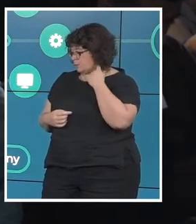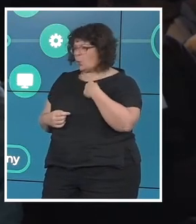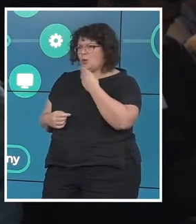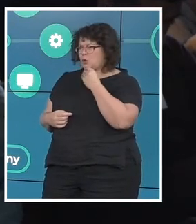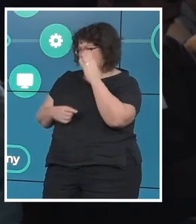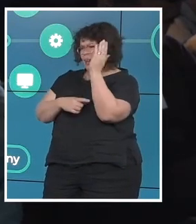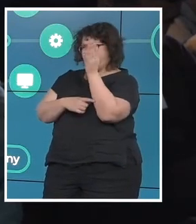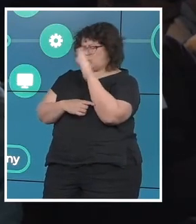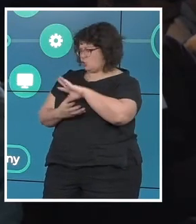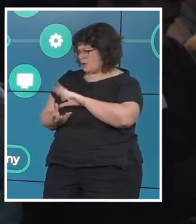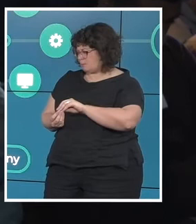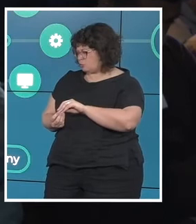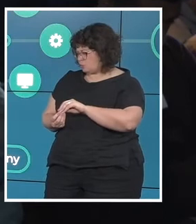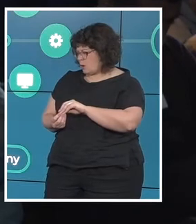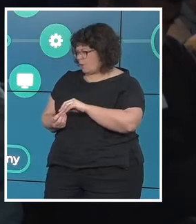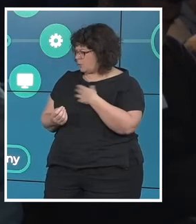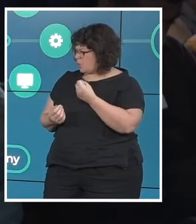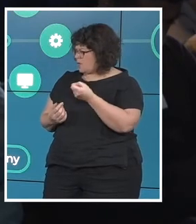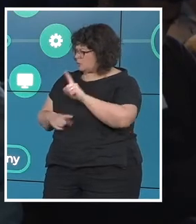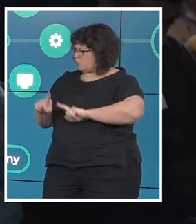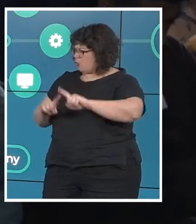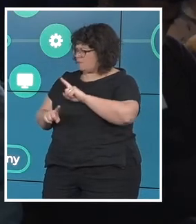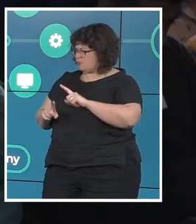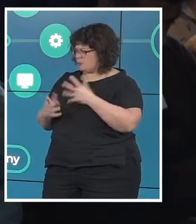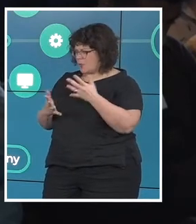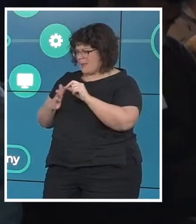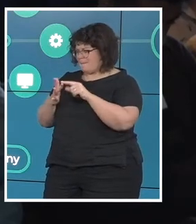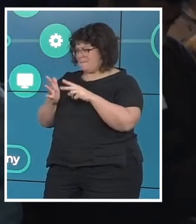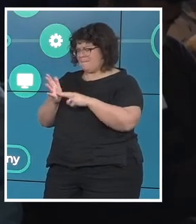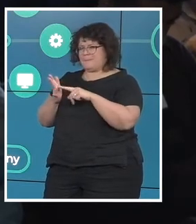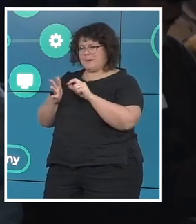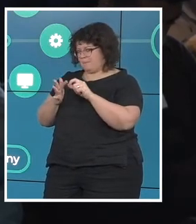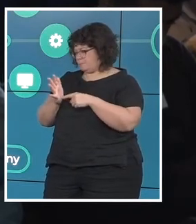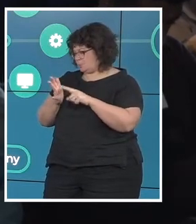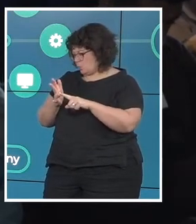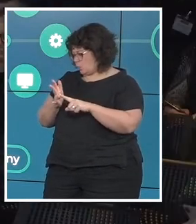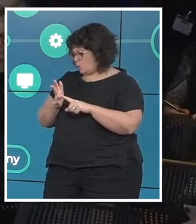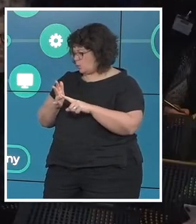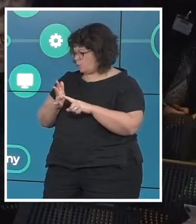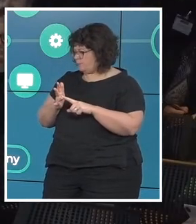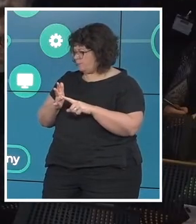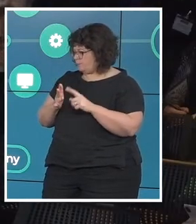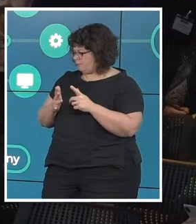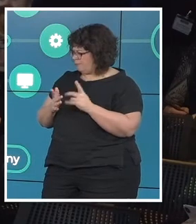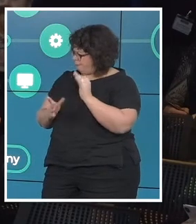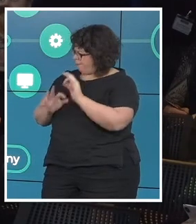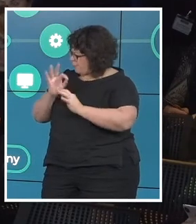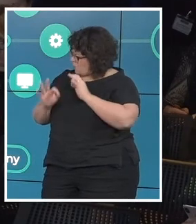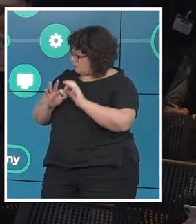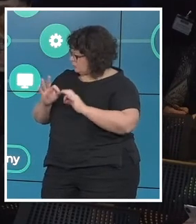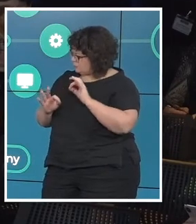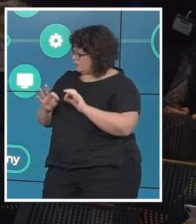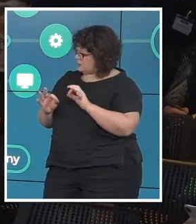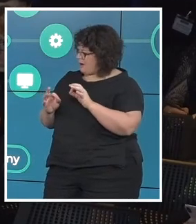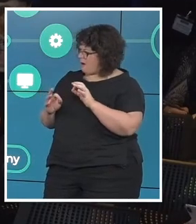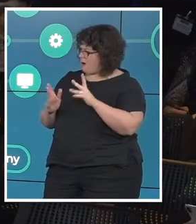being asked in higher education. Panopto does have auto-captioning, but it's not human compliant levels. I don't know what Panopto is, sorry. So. Panopto